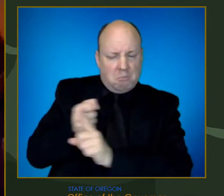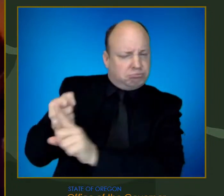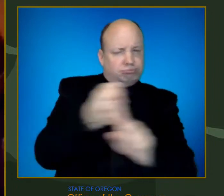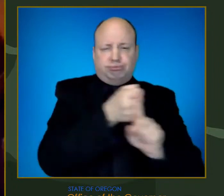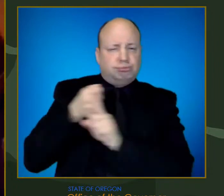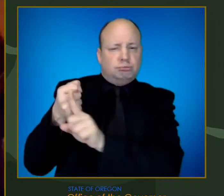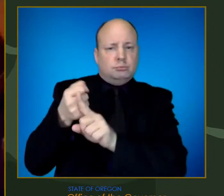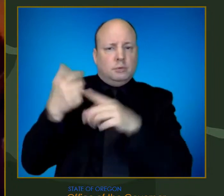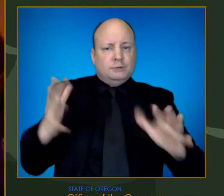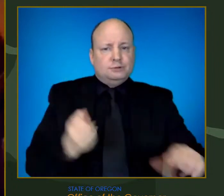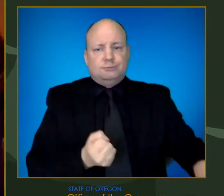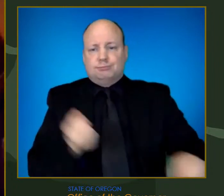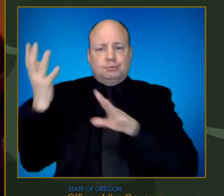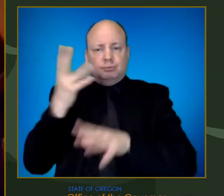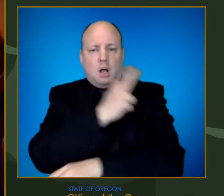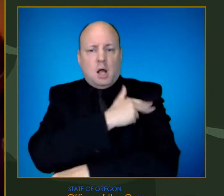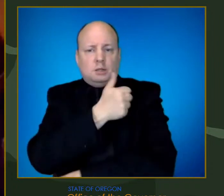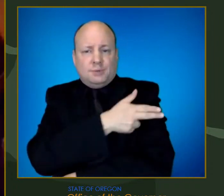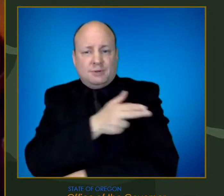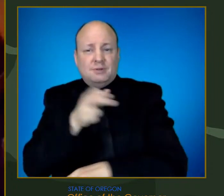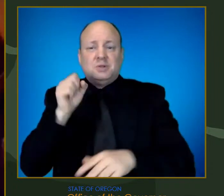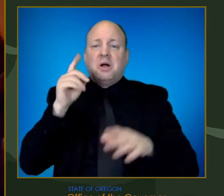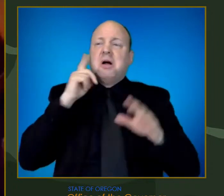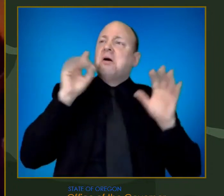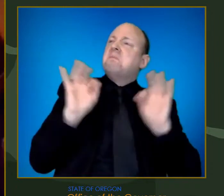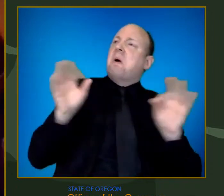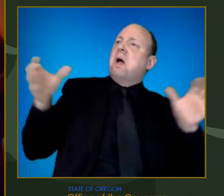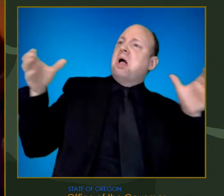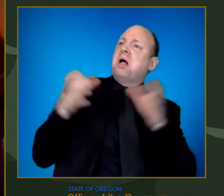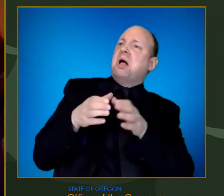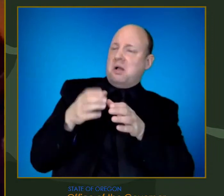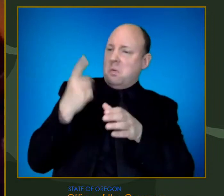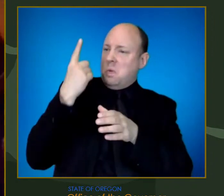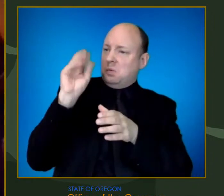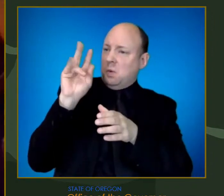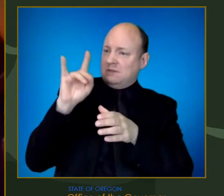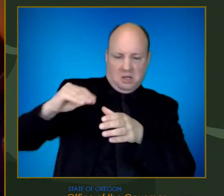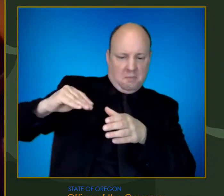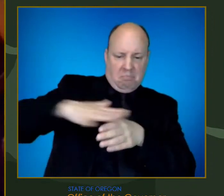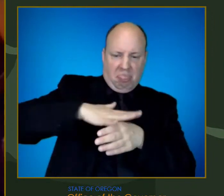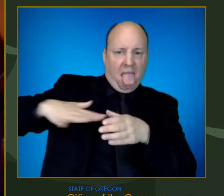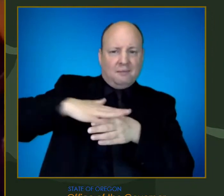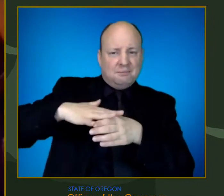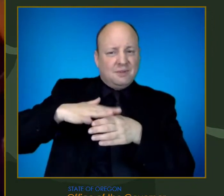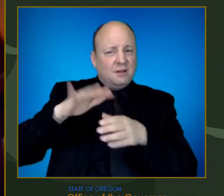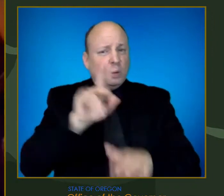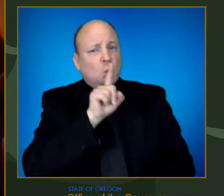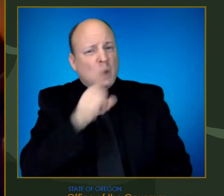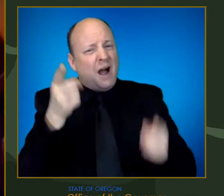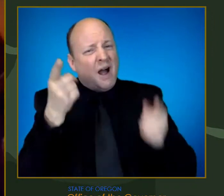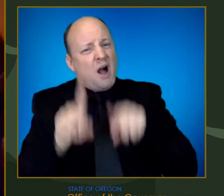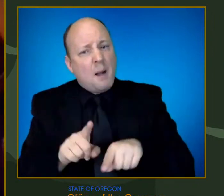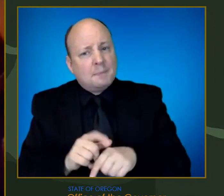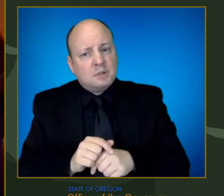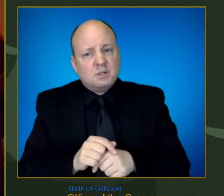lapses can have consequences. Today, we find ourselves at another inflection point. Our actions over the next few weeks